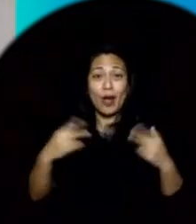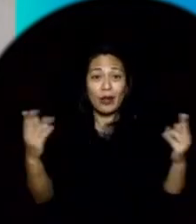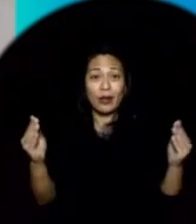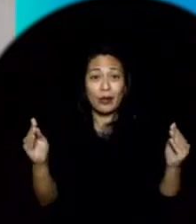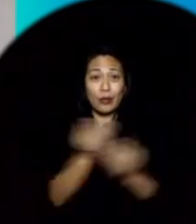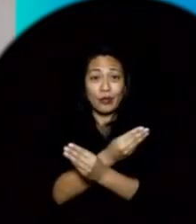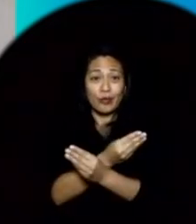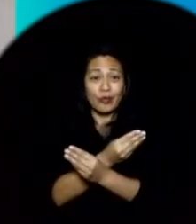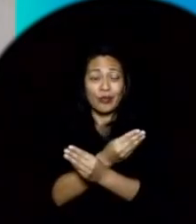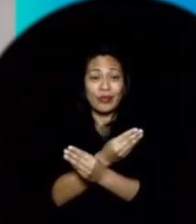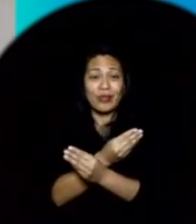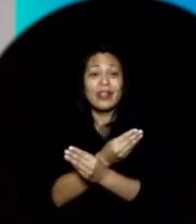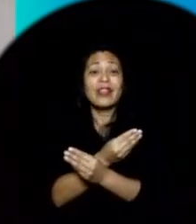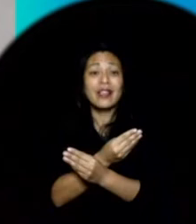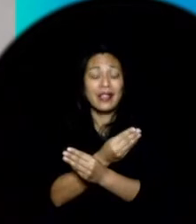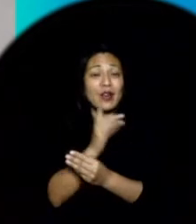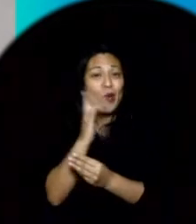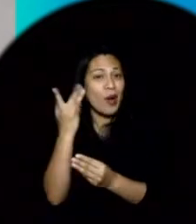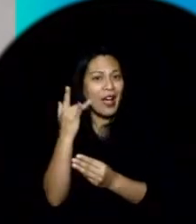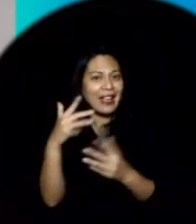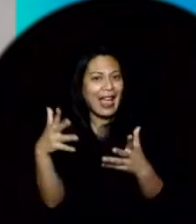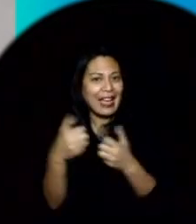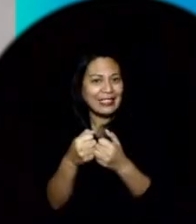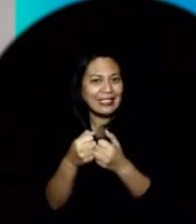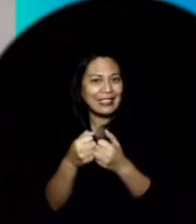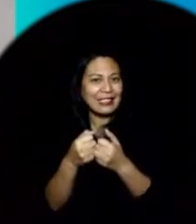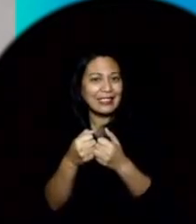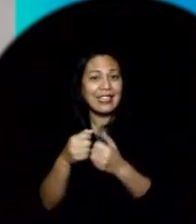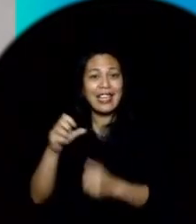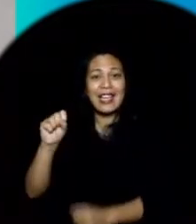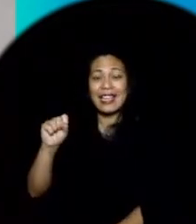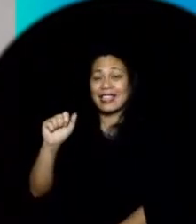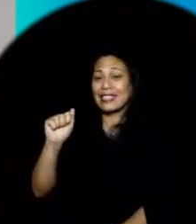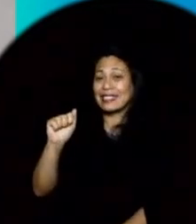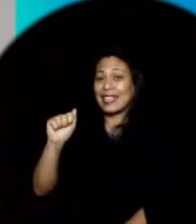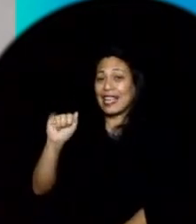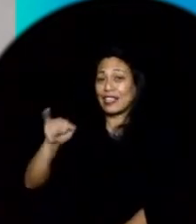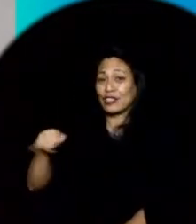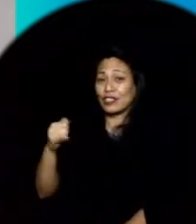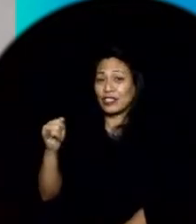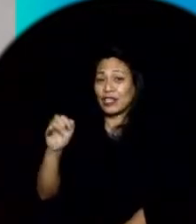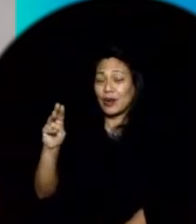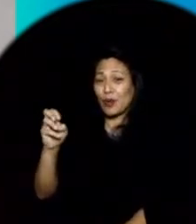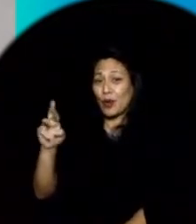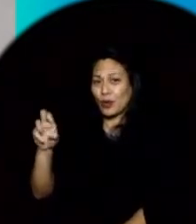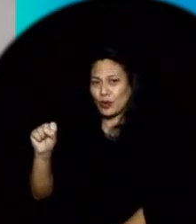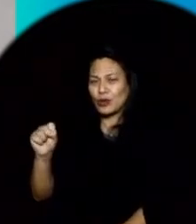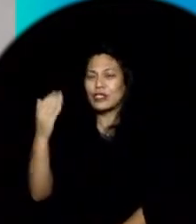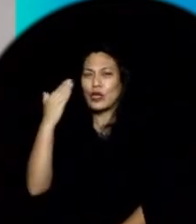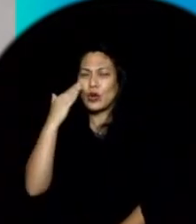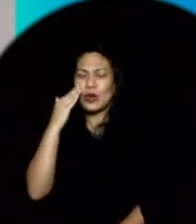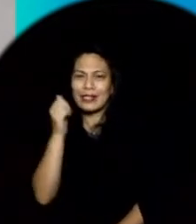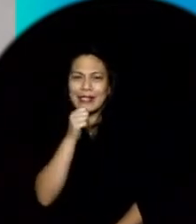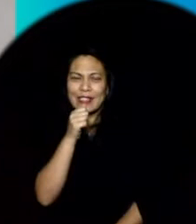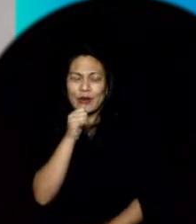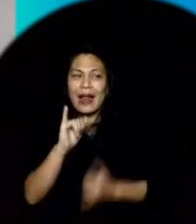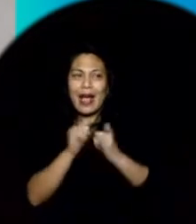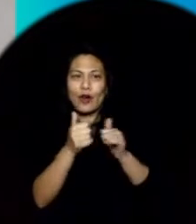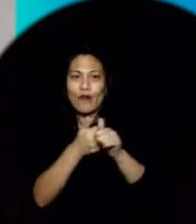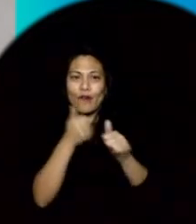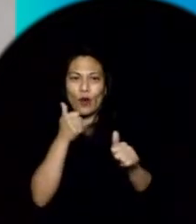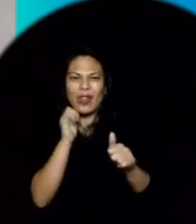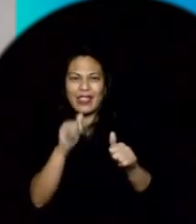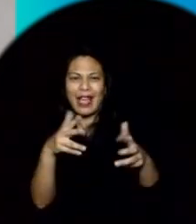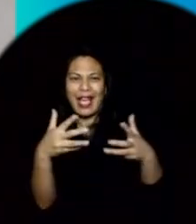car accident. And Saji Motors is a villain that knows the deep, dark secret which could stop